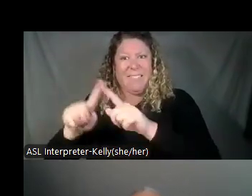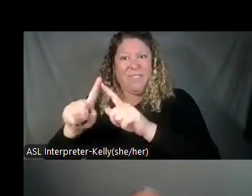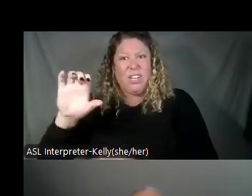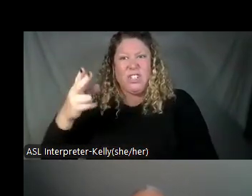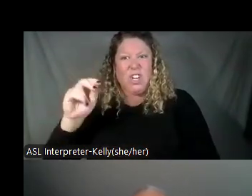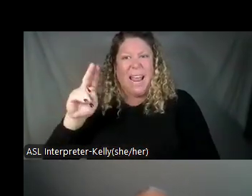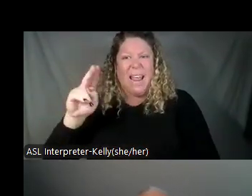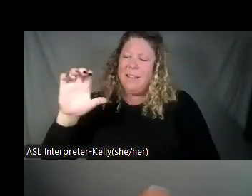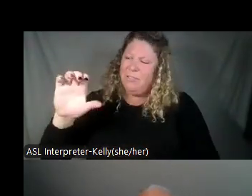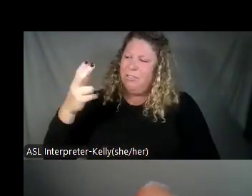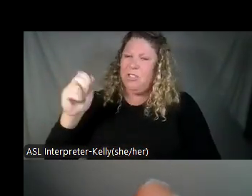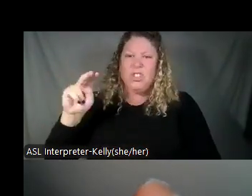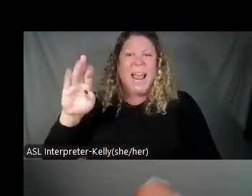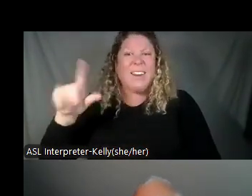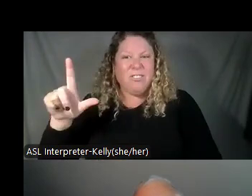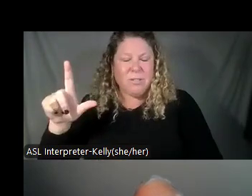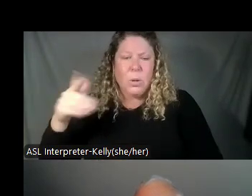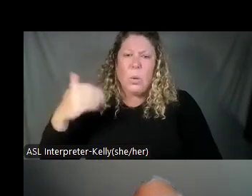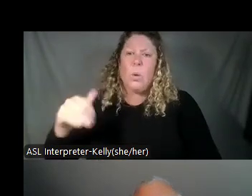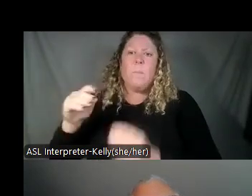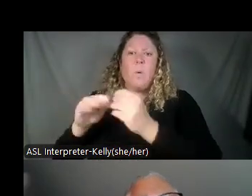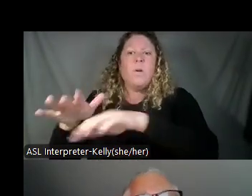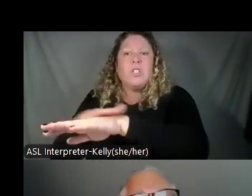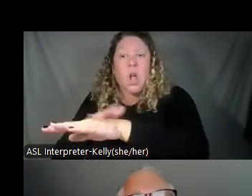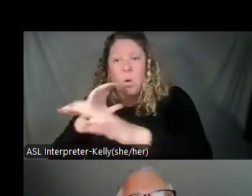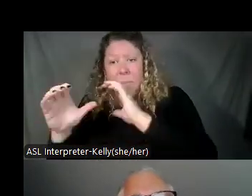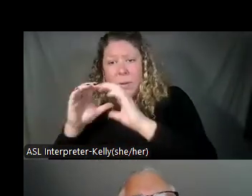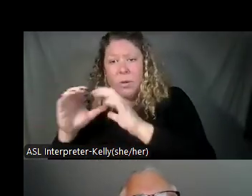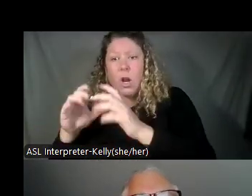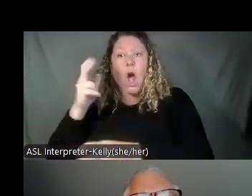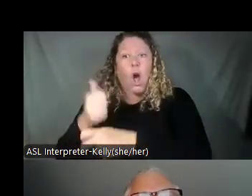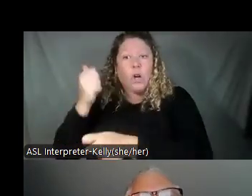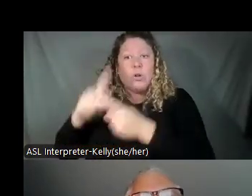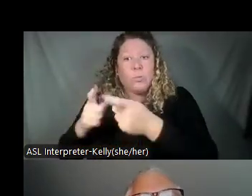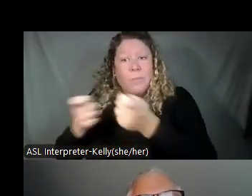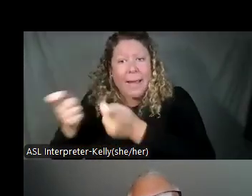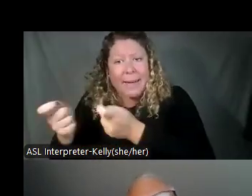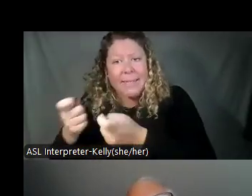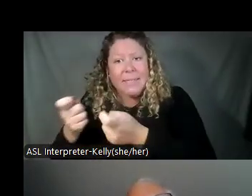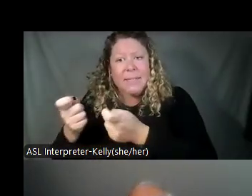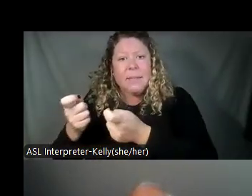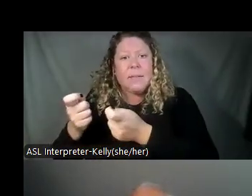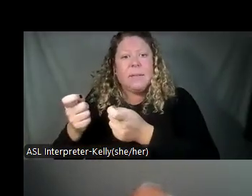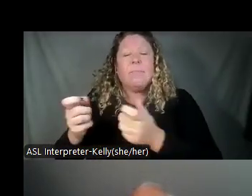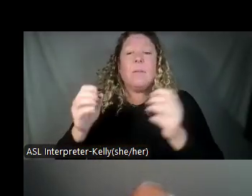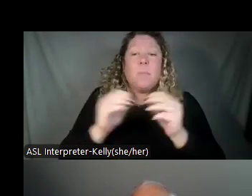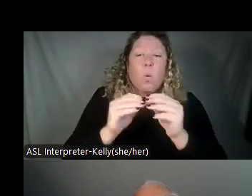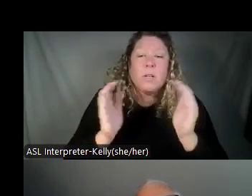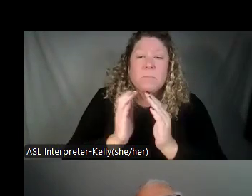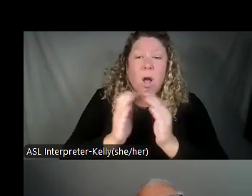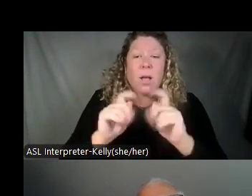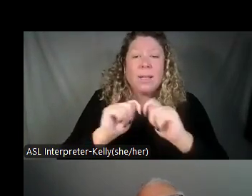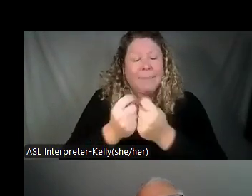lot of overhead, that slows down communication, that's harder to manage. A smaller team is easier to manage